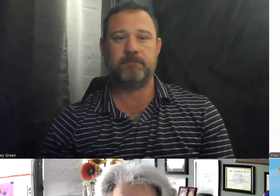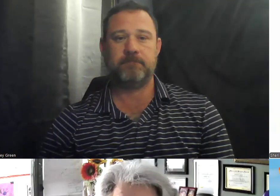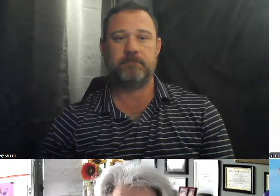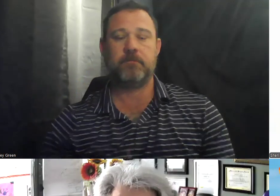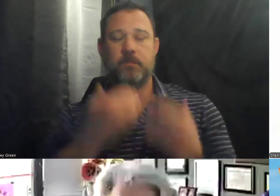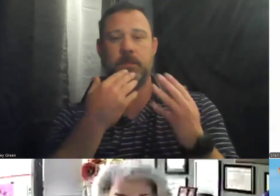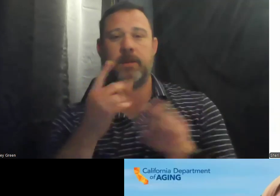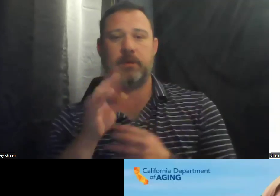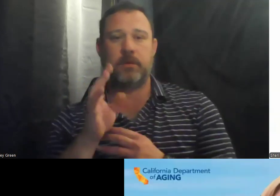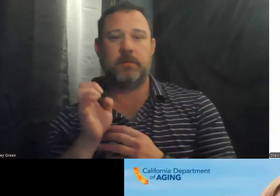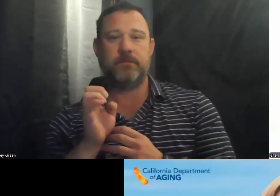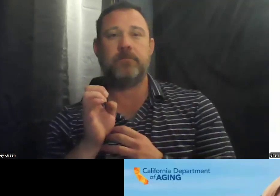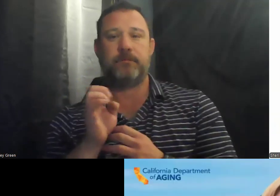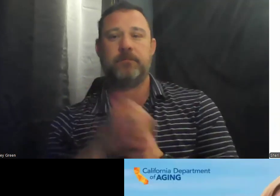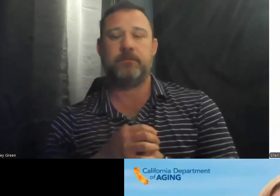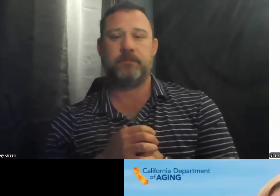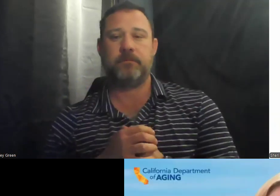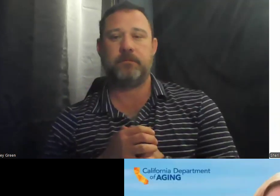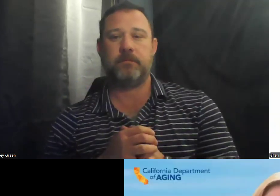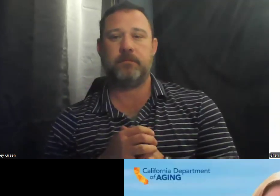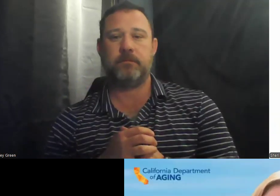Thank you, Debbie. Debbie.